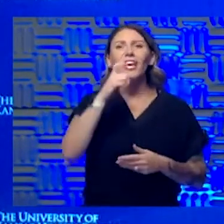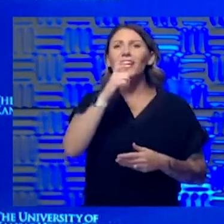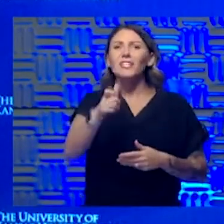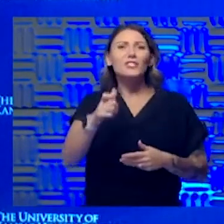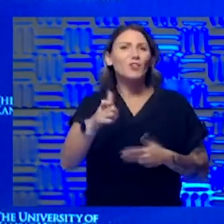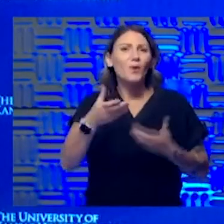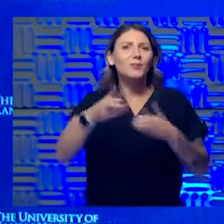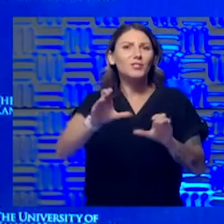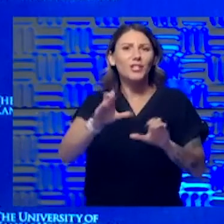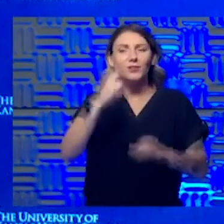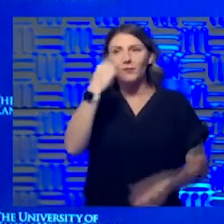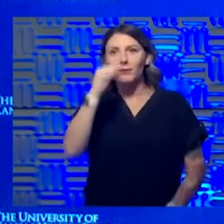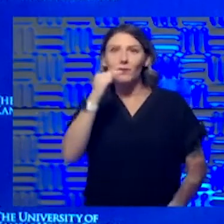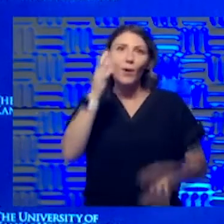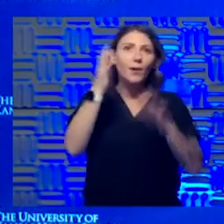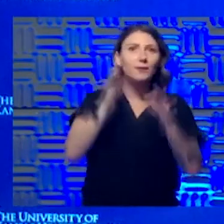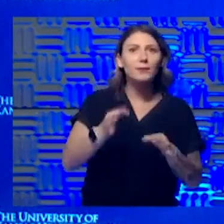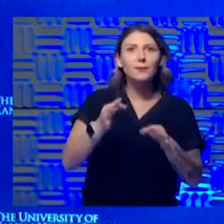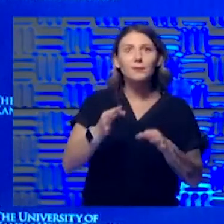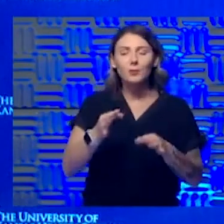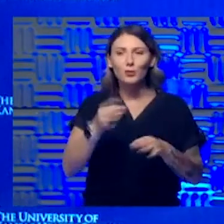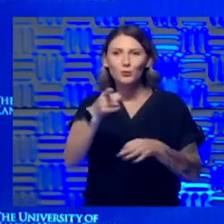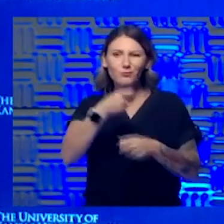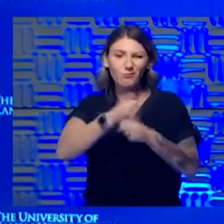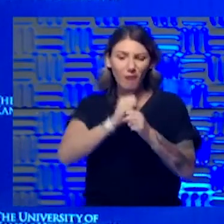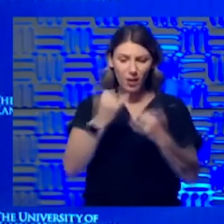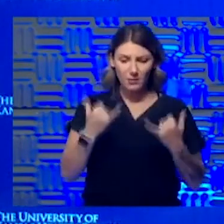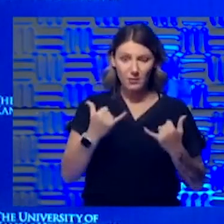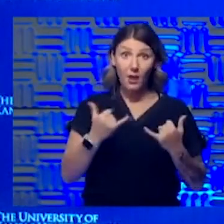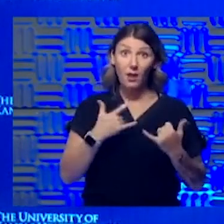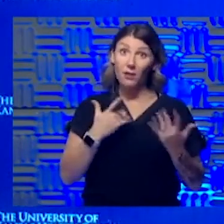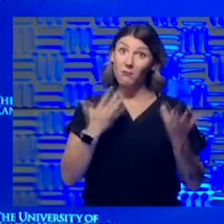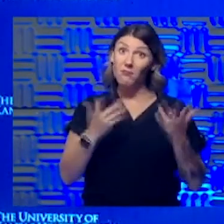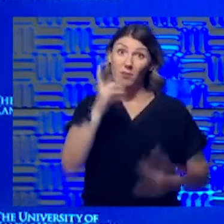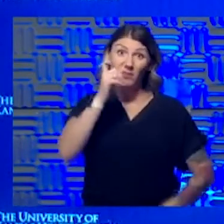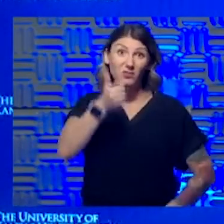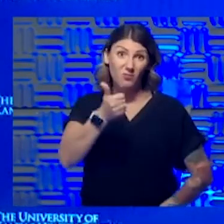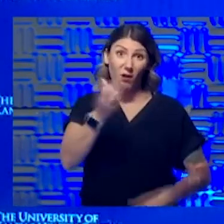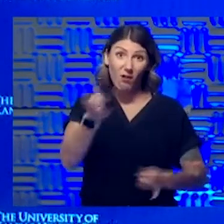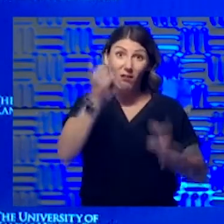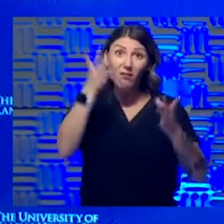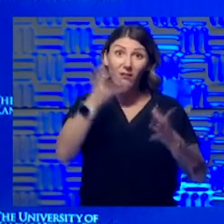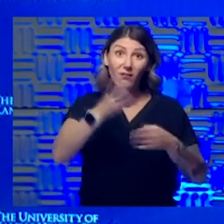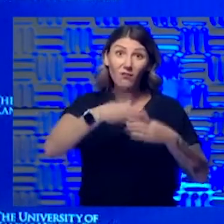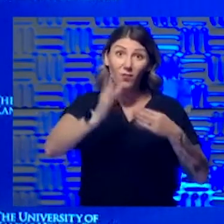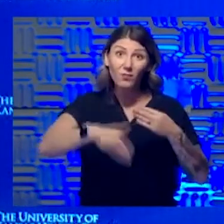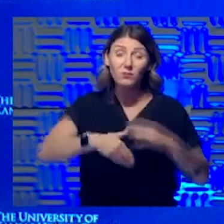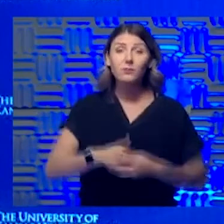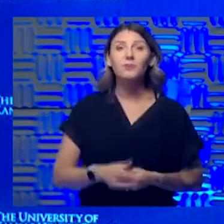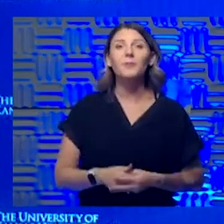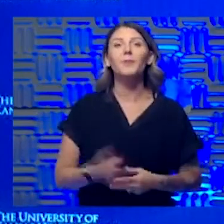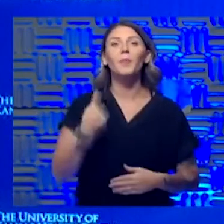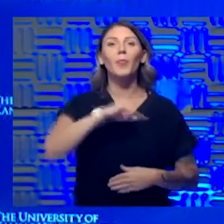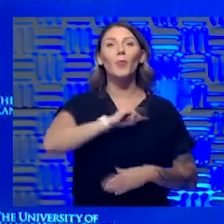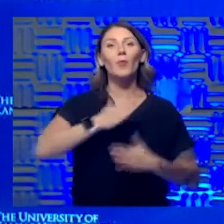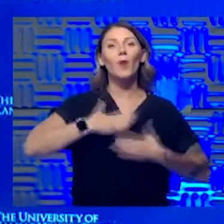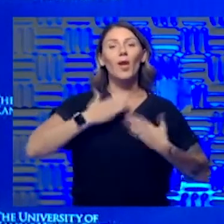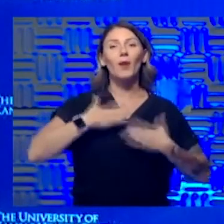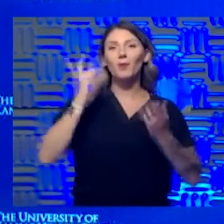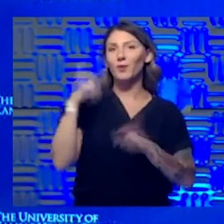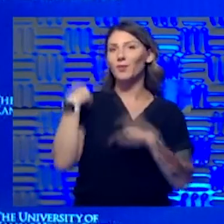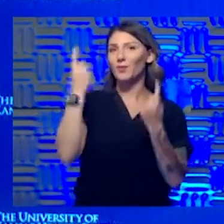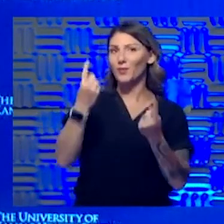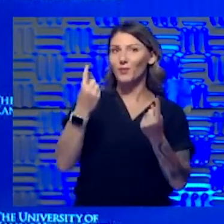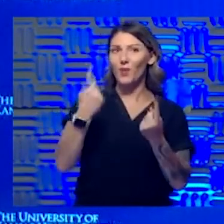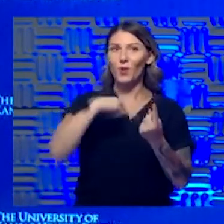yourself for decisions that you make today that could have big repercussions tomorrow. We're happier that thus far that